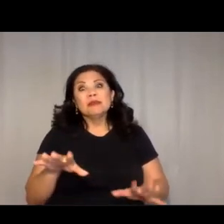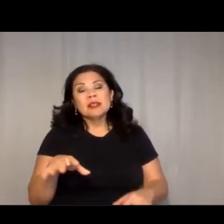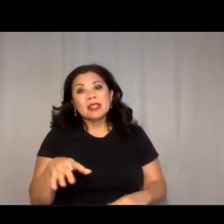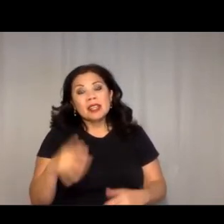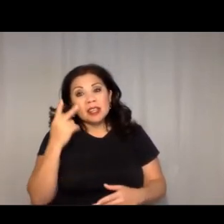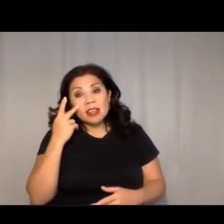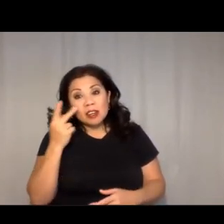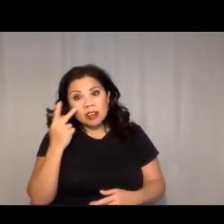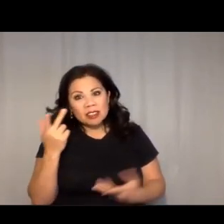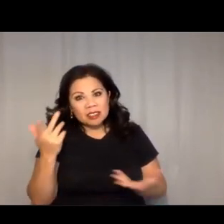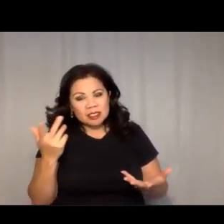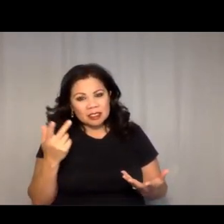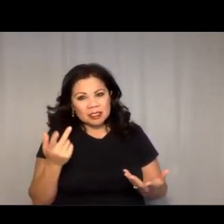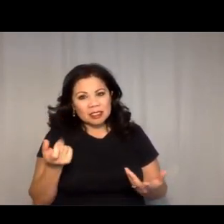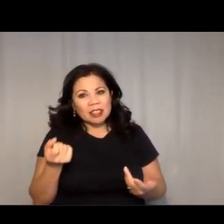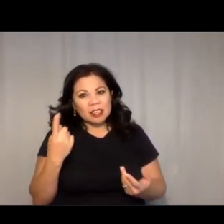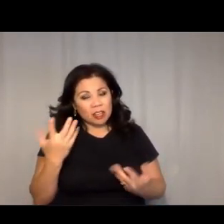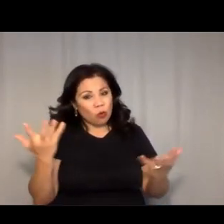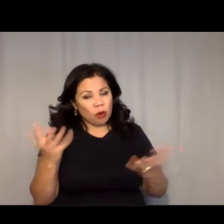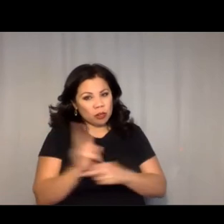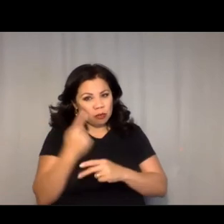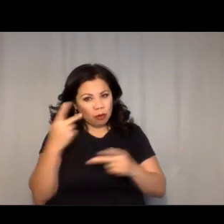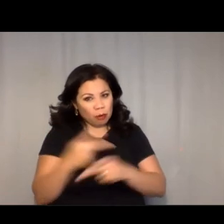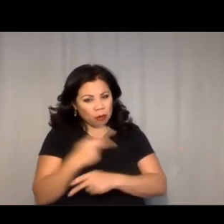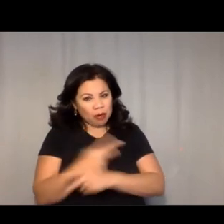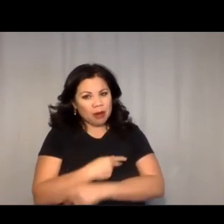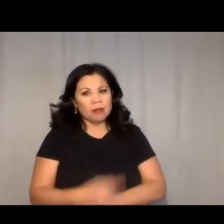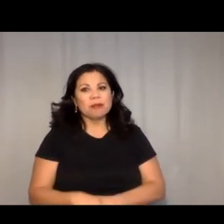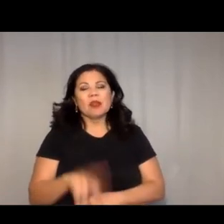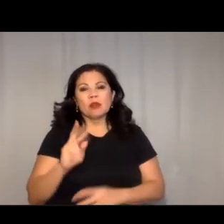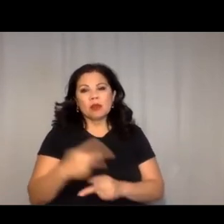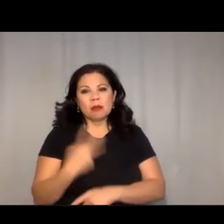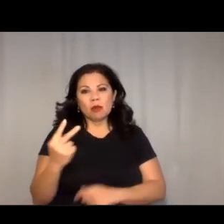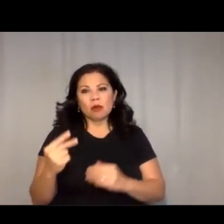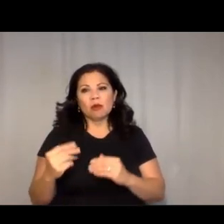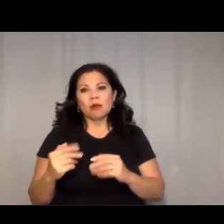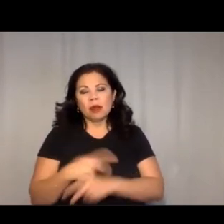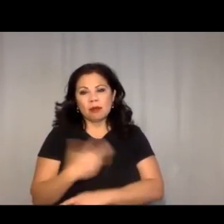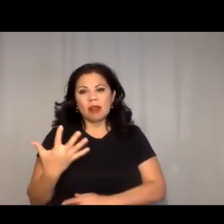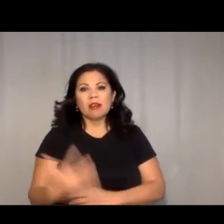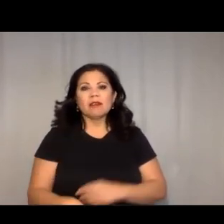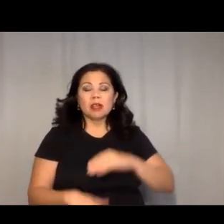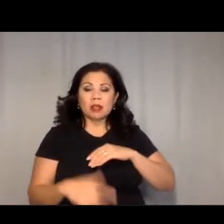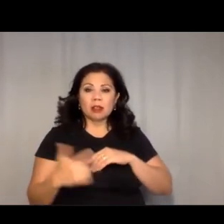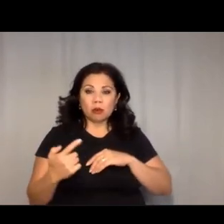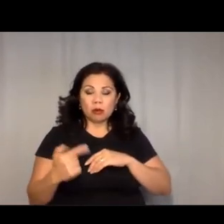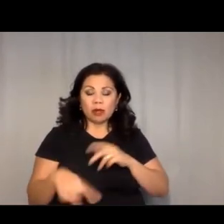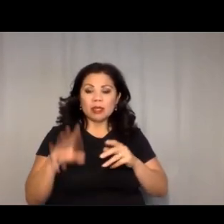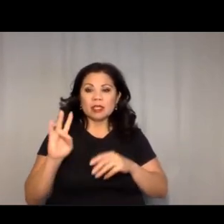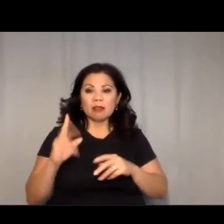multiplied, 4 times 5. So 4 is 2 times 2, and then 5, 21, 7 times 3.